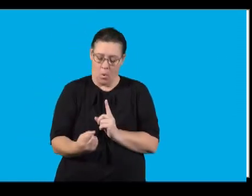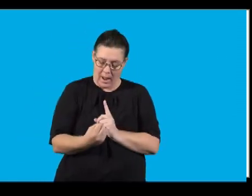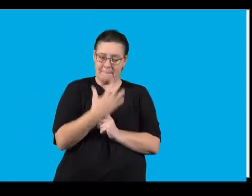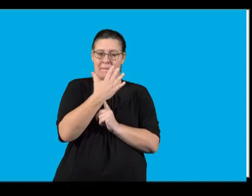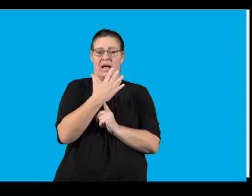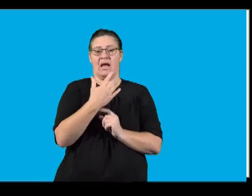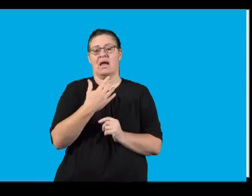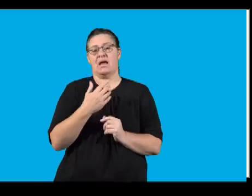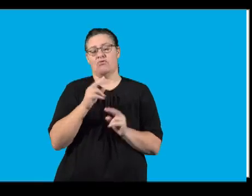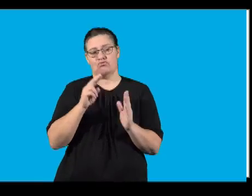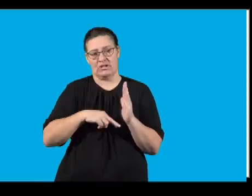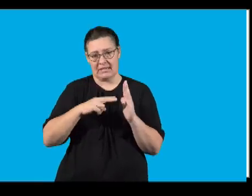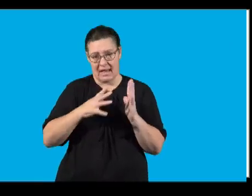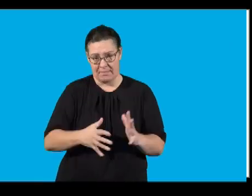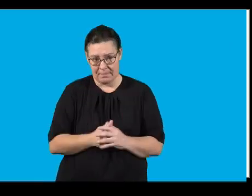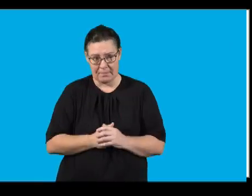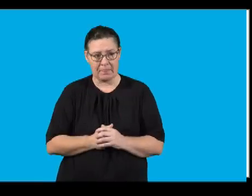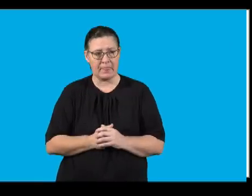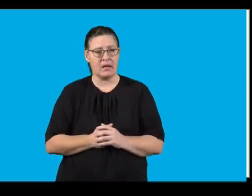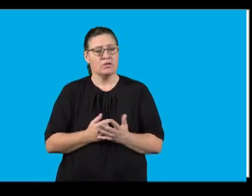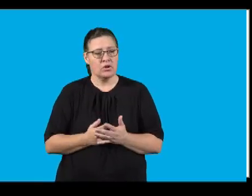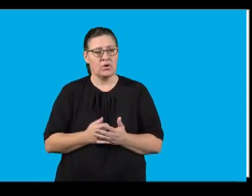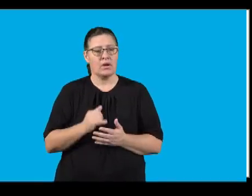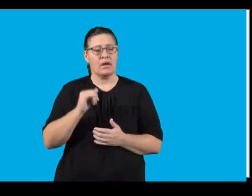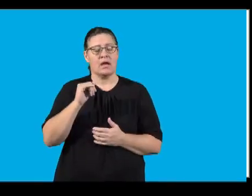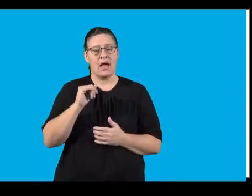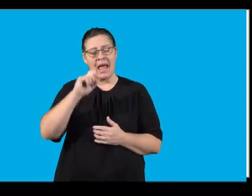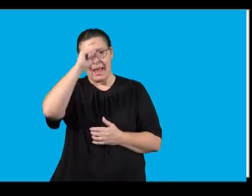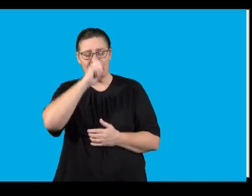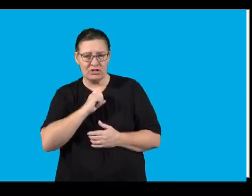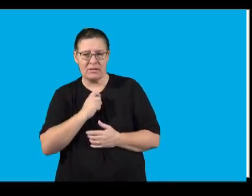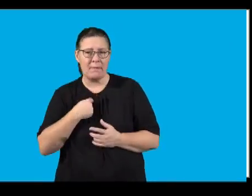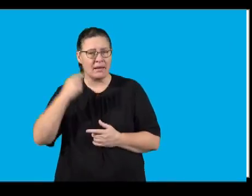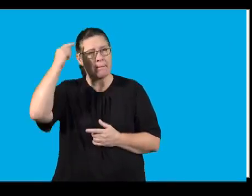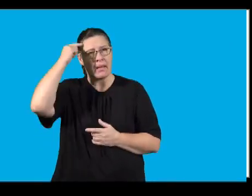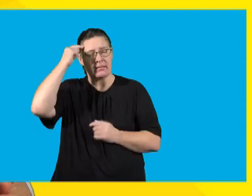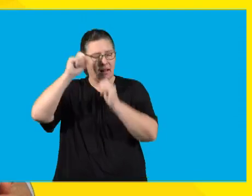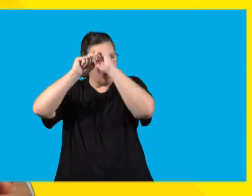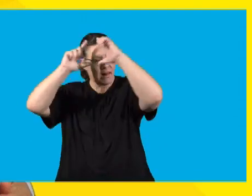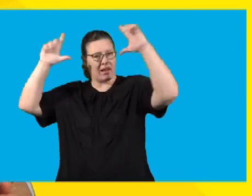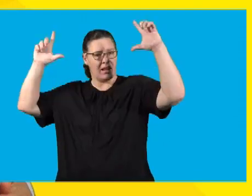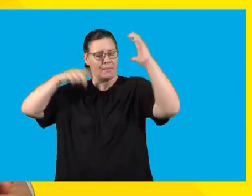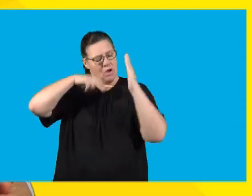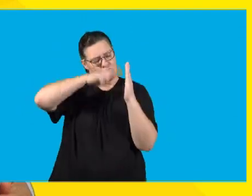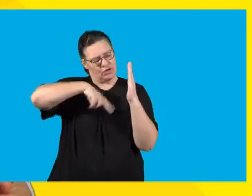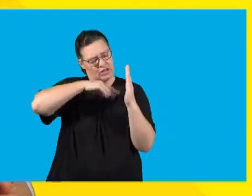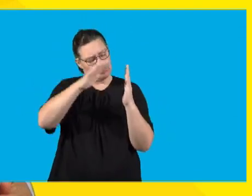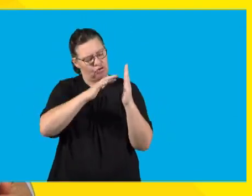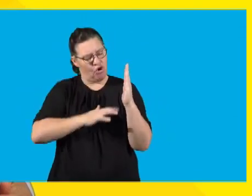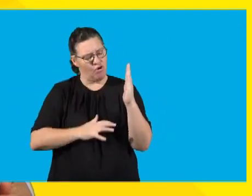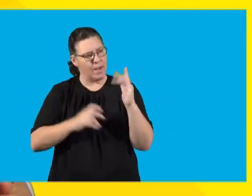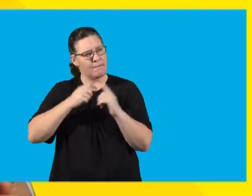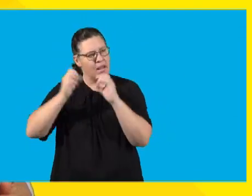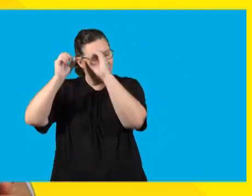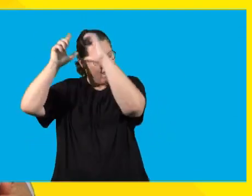reader. Imagery, remember we're talking about vivid, or in our case, mental pictures. So you create a picture in your head of